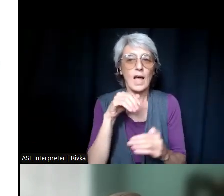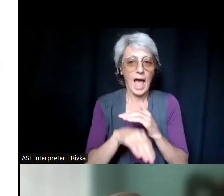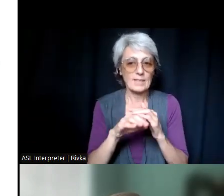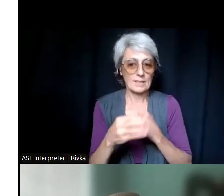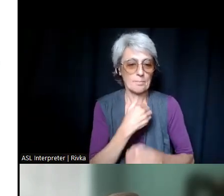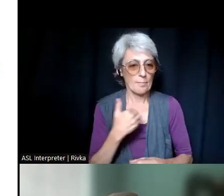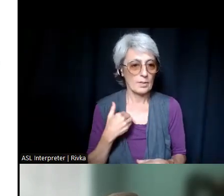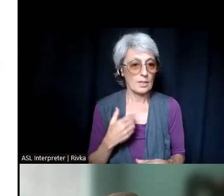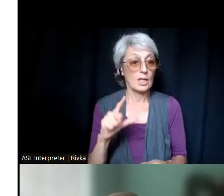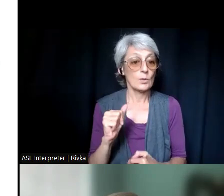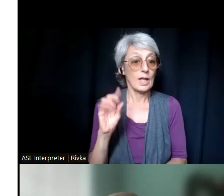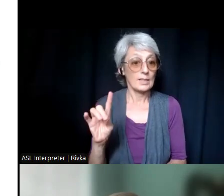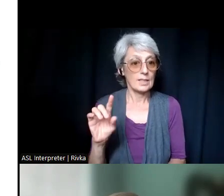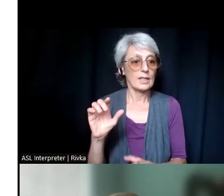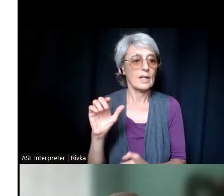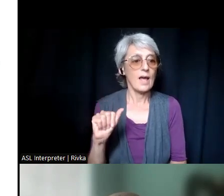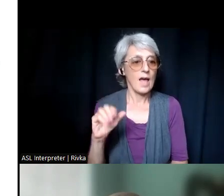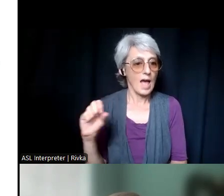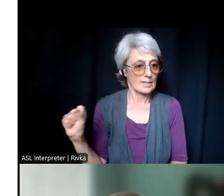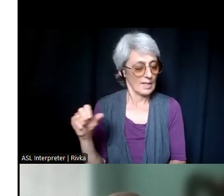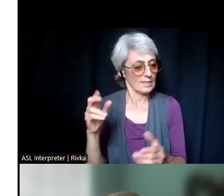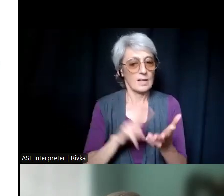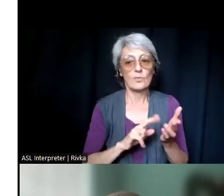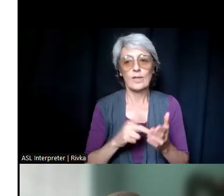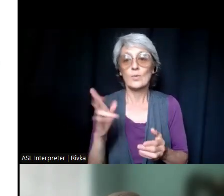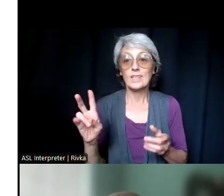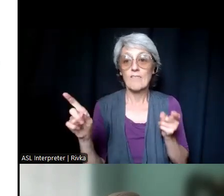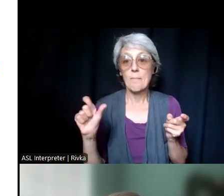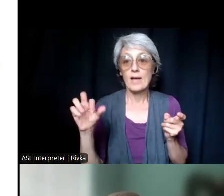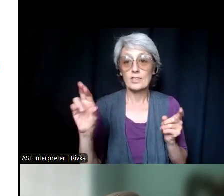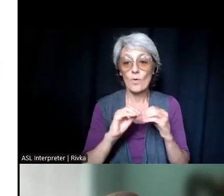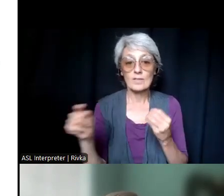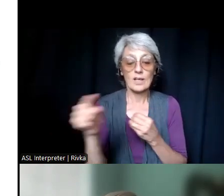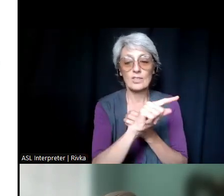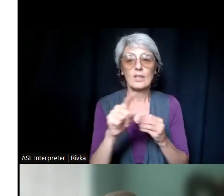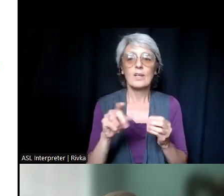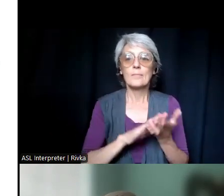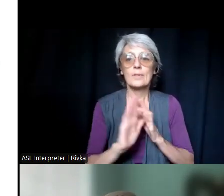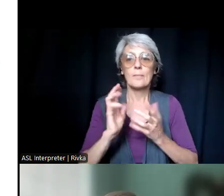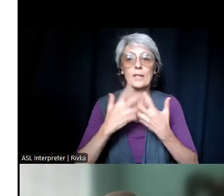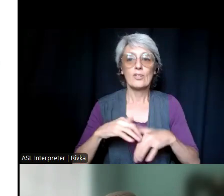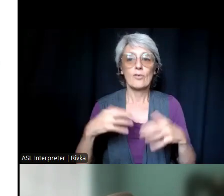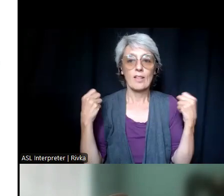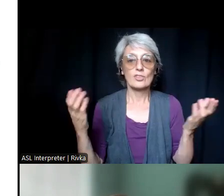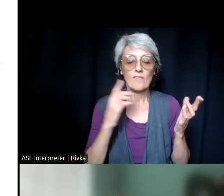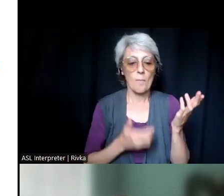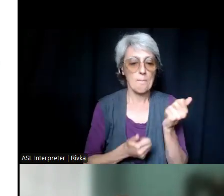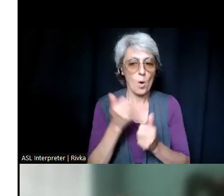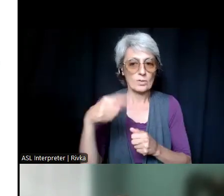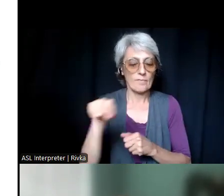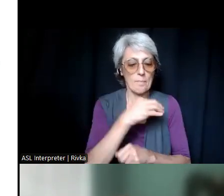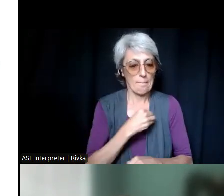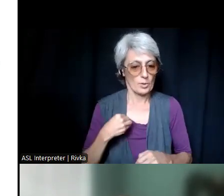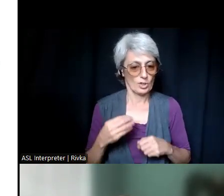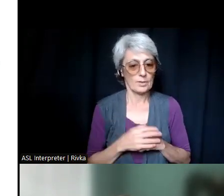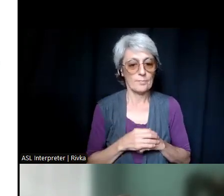Access contracted with 7 managed care organizations for the integrated health services for the majority of its members.